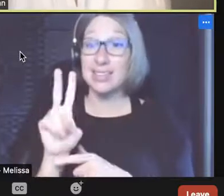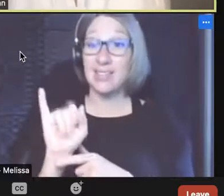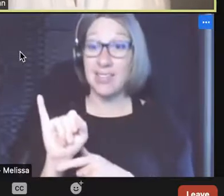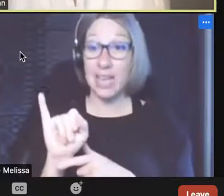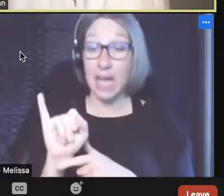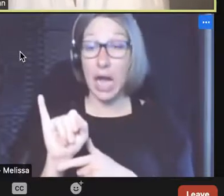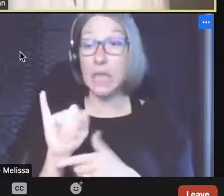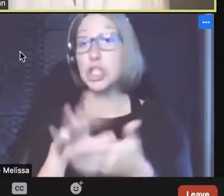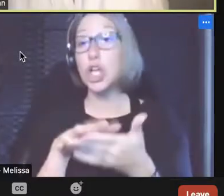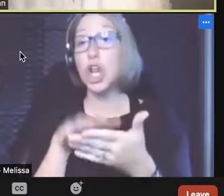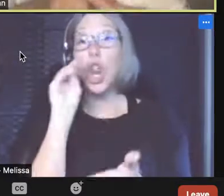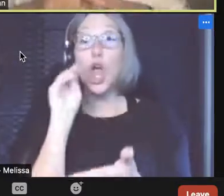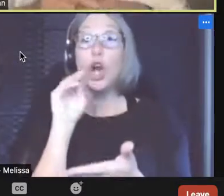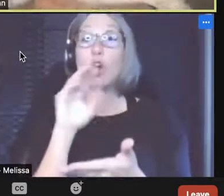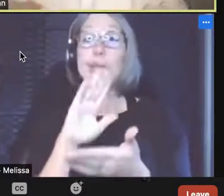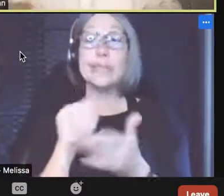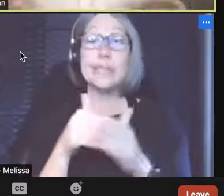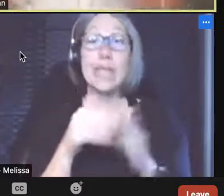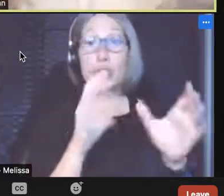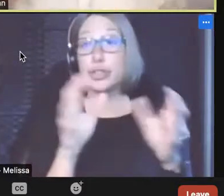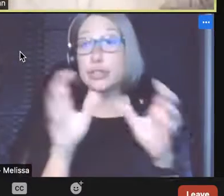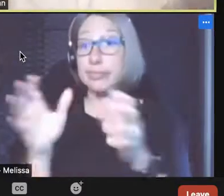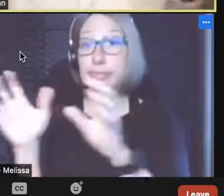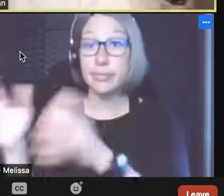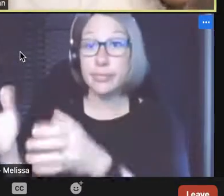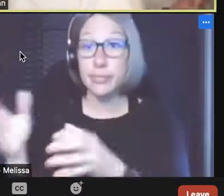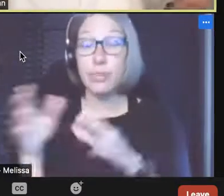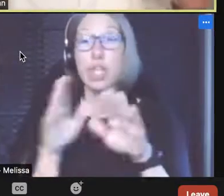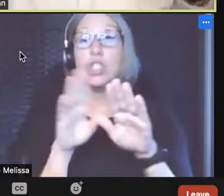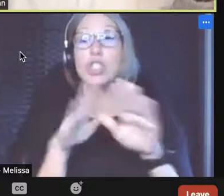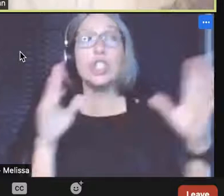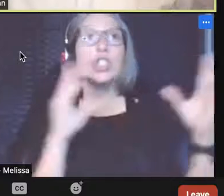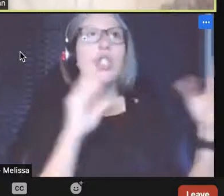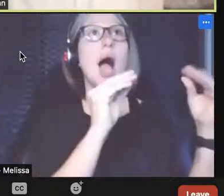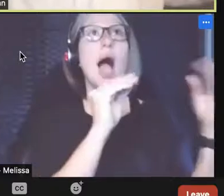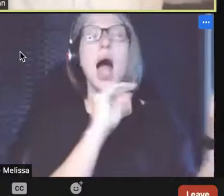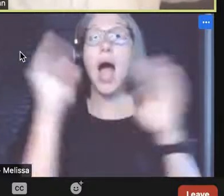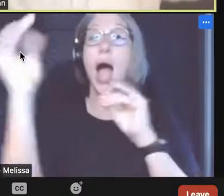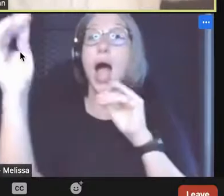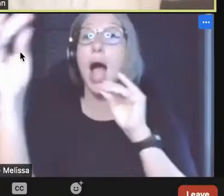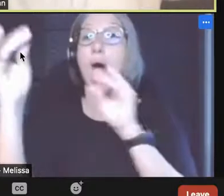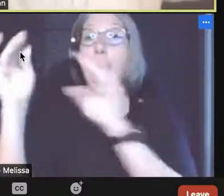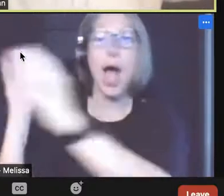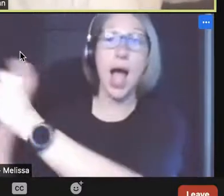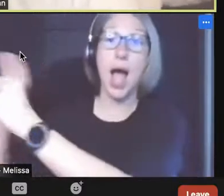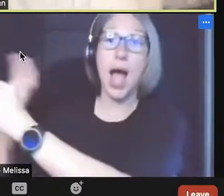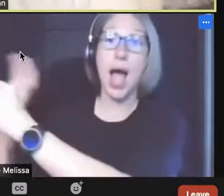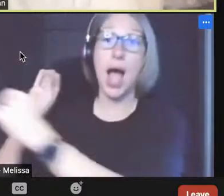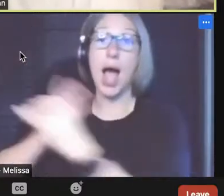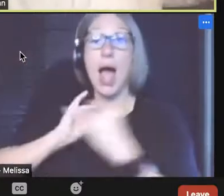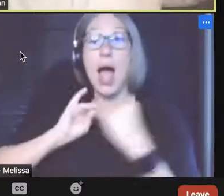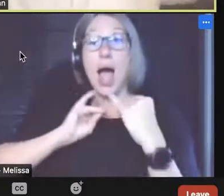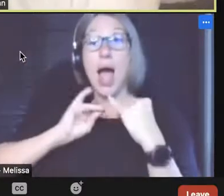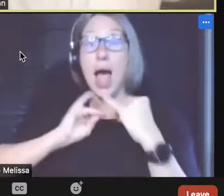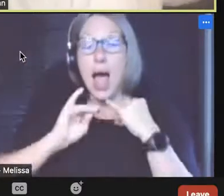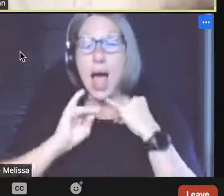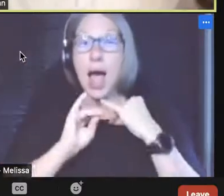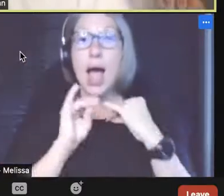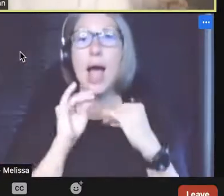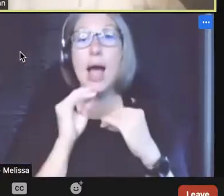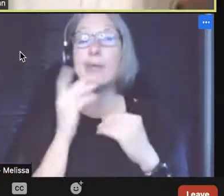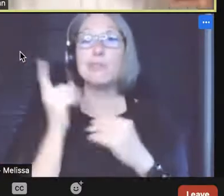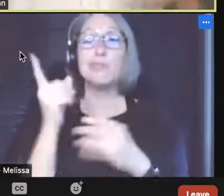learning centers are going on, and kids are talking, and they're in different parts of the room, and maybe somebody's at learning centers involved in